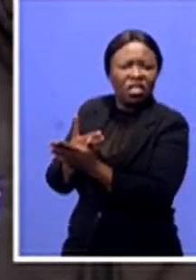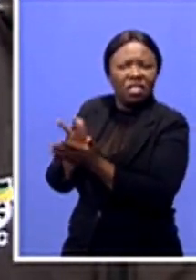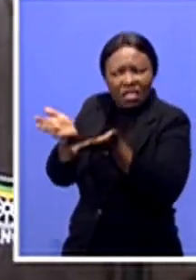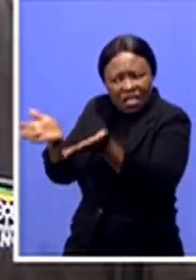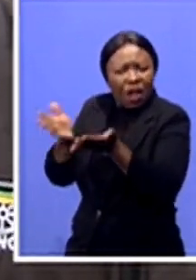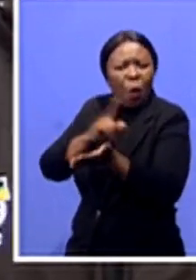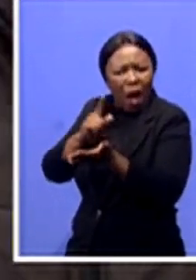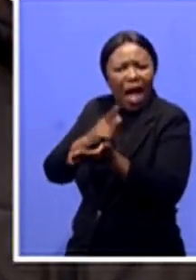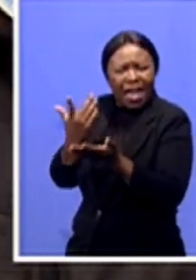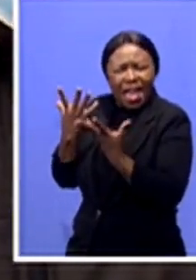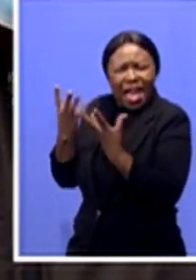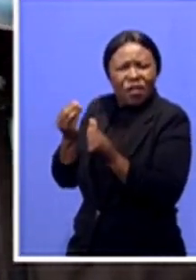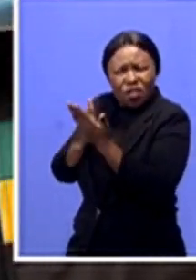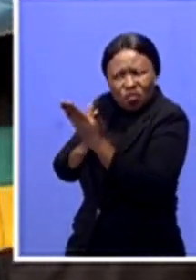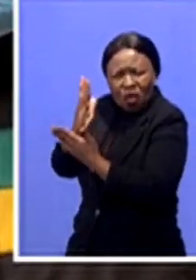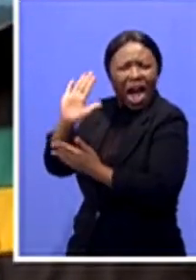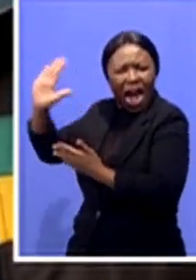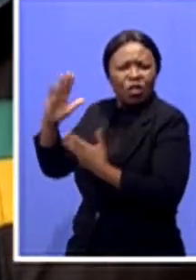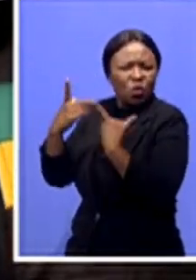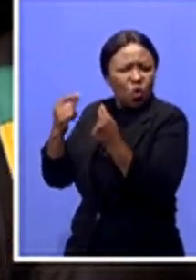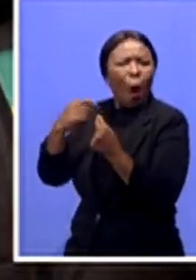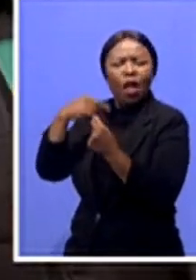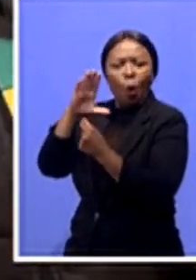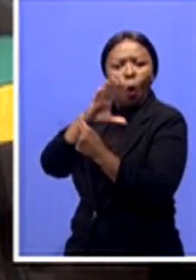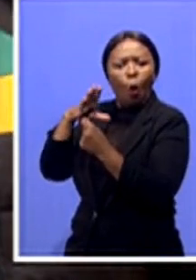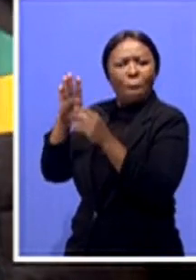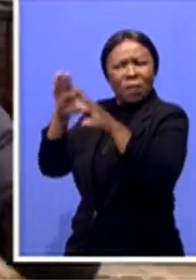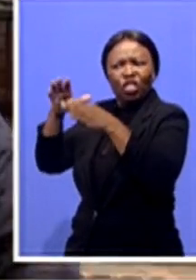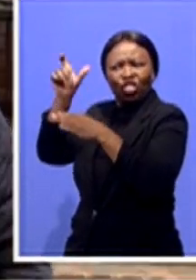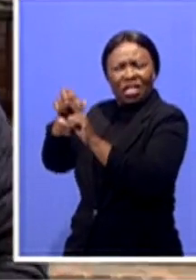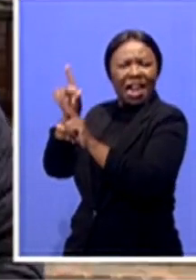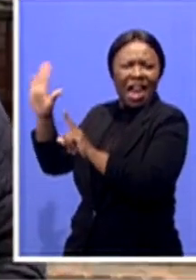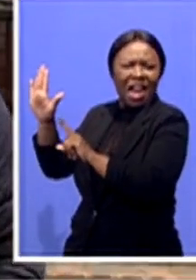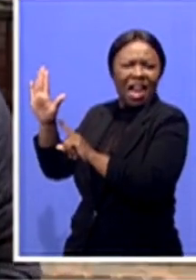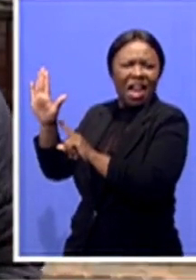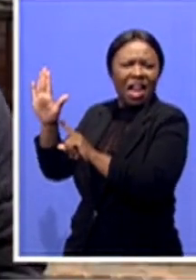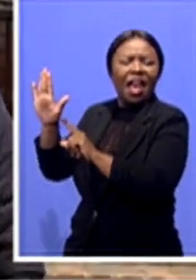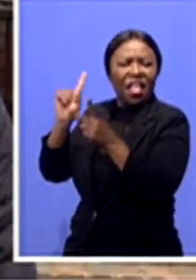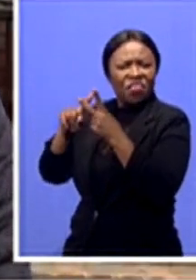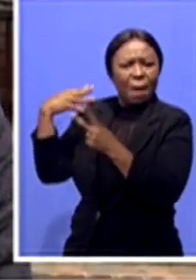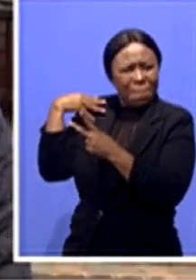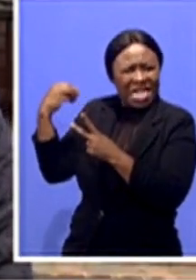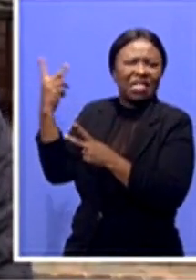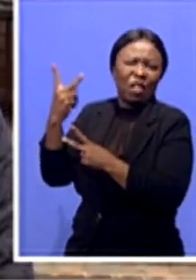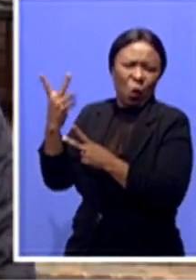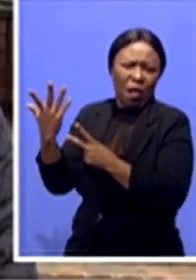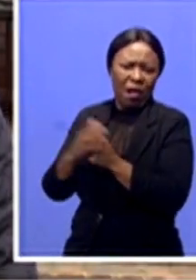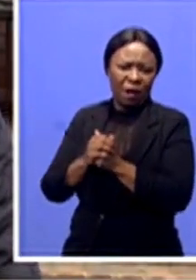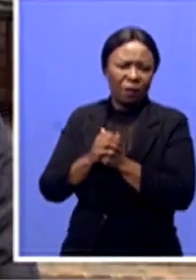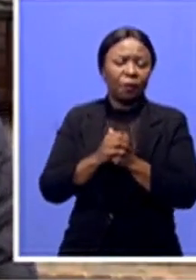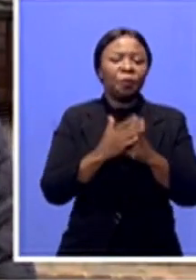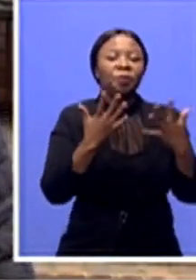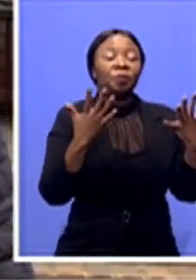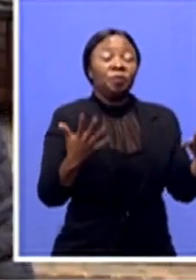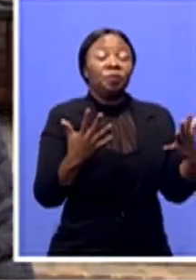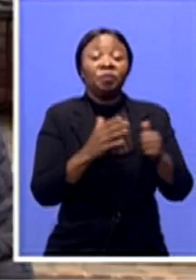as the commissioner and the minister as well. Thank you. The engine is running and we're about